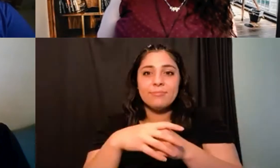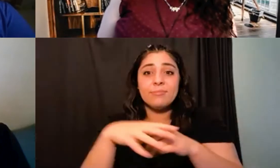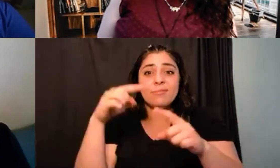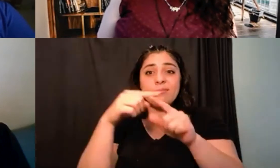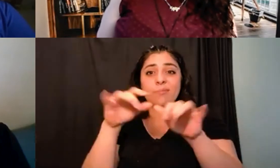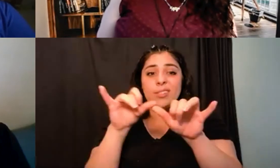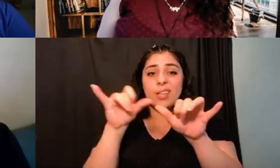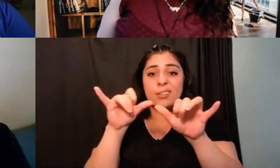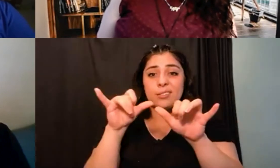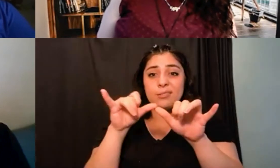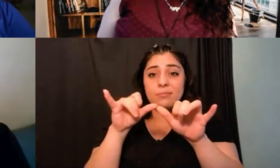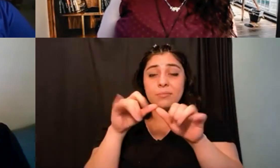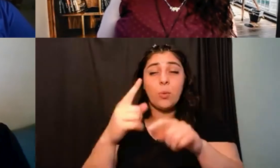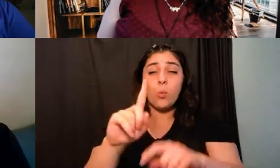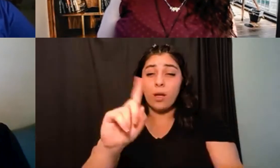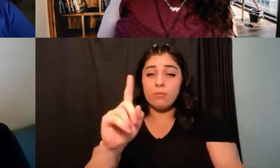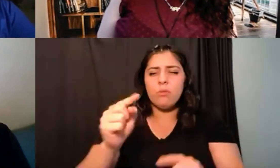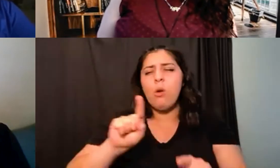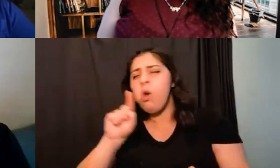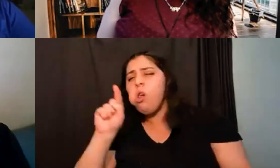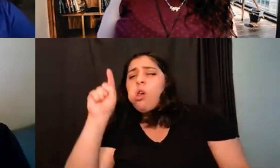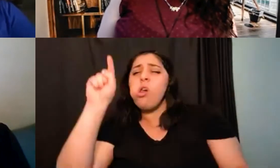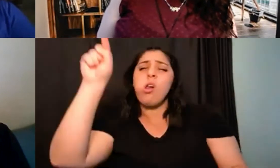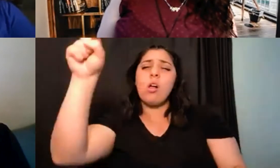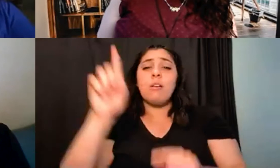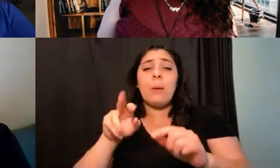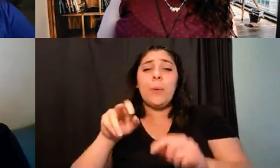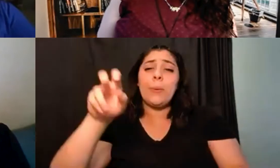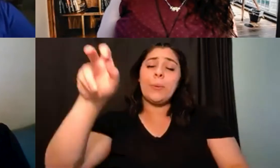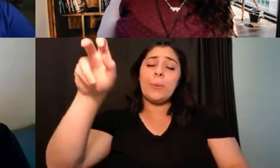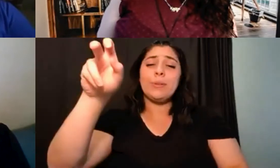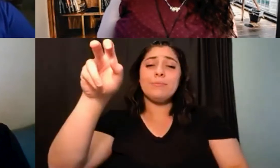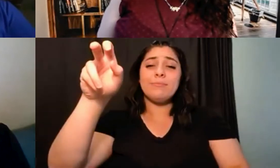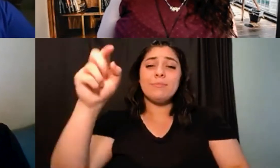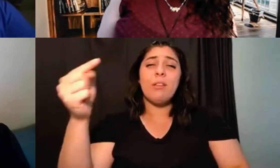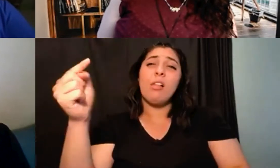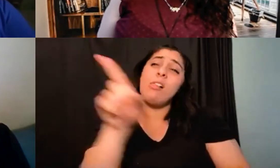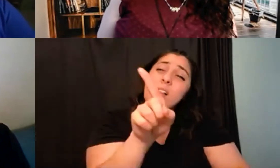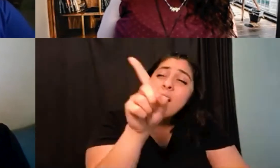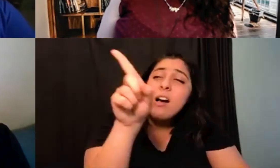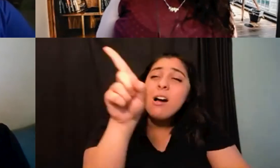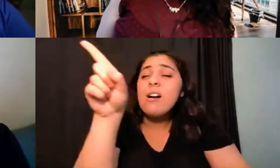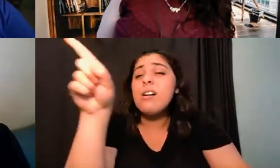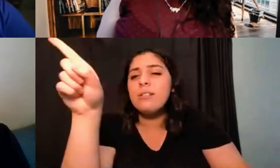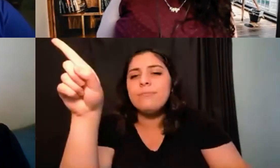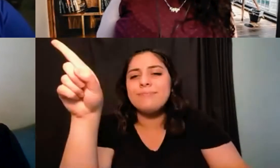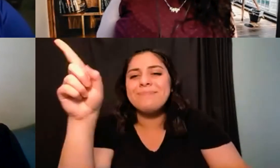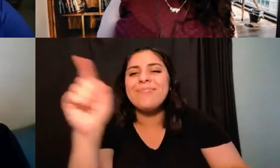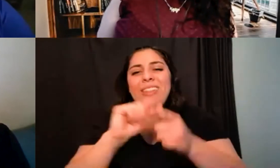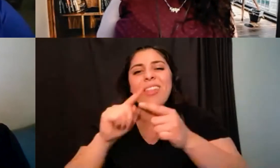is all the way to the back, up the stairs, to the right, and then make a